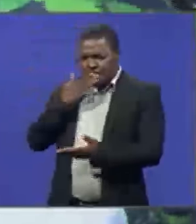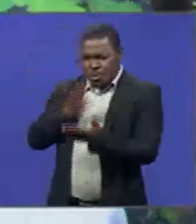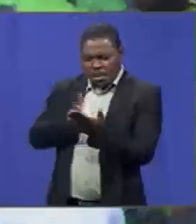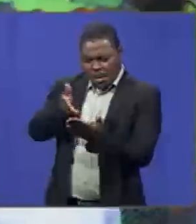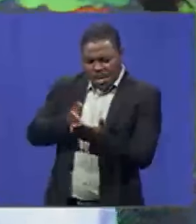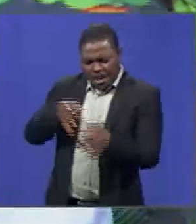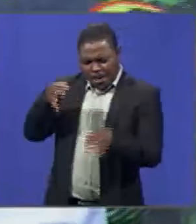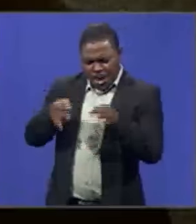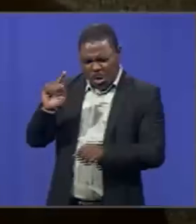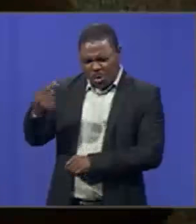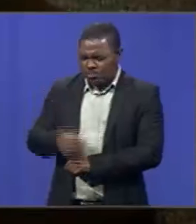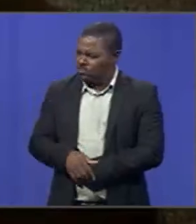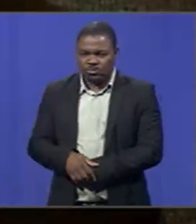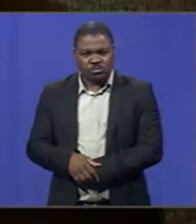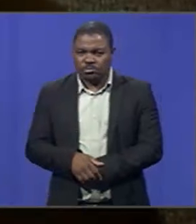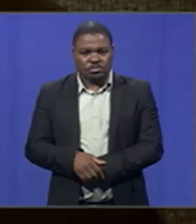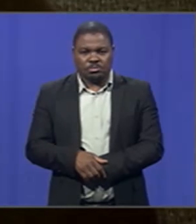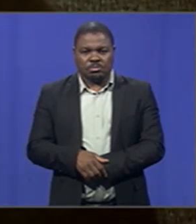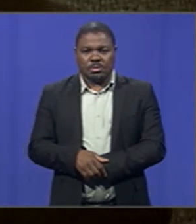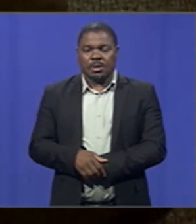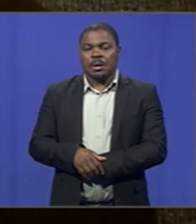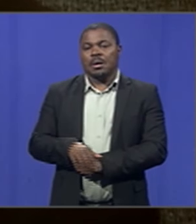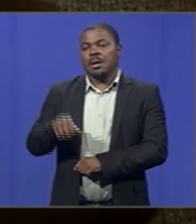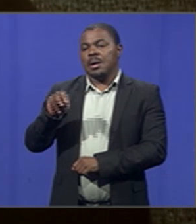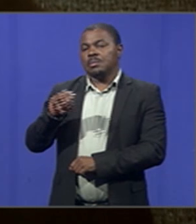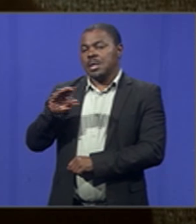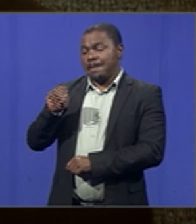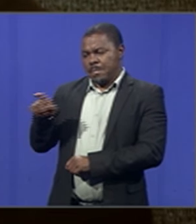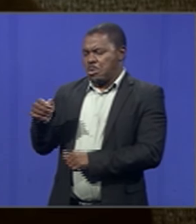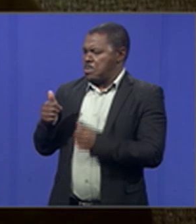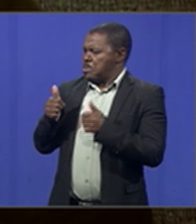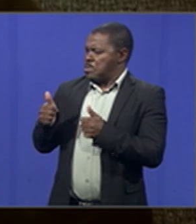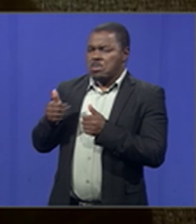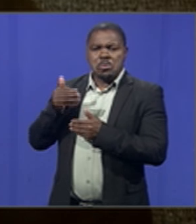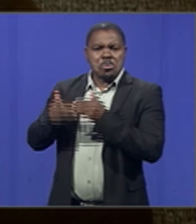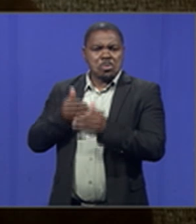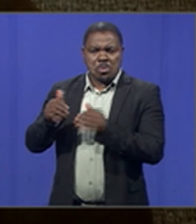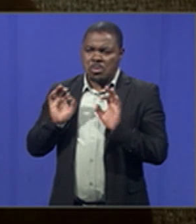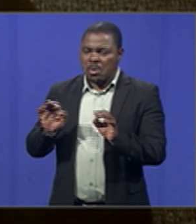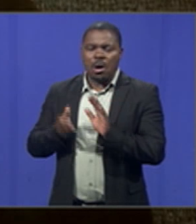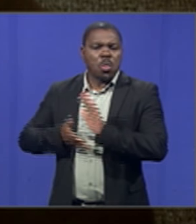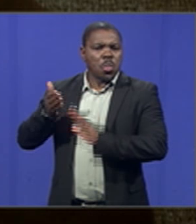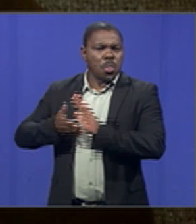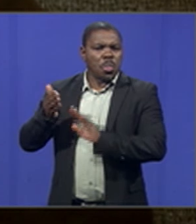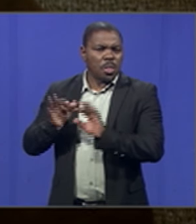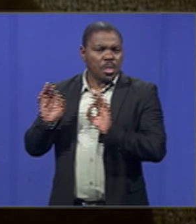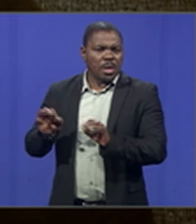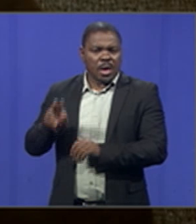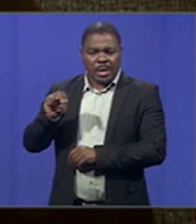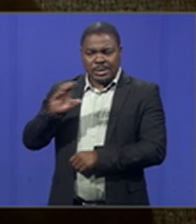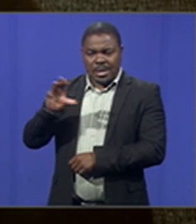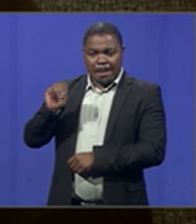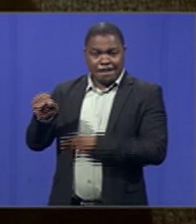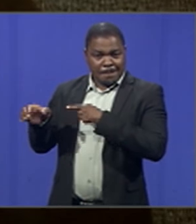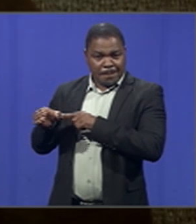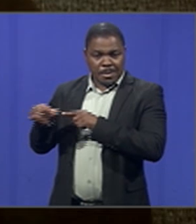tsa sepolotiki. NCM is doing good at this point in time. NCM is moving forward, and NCM is